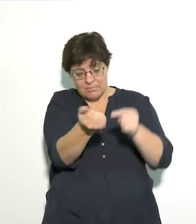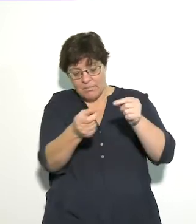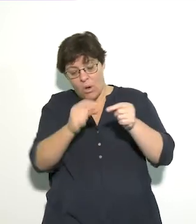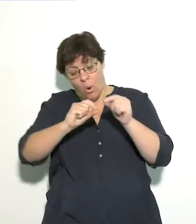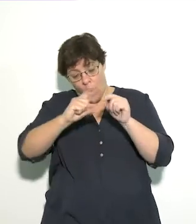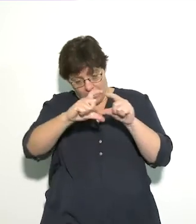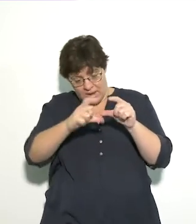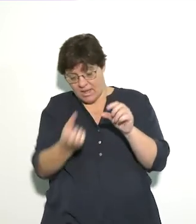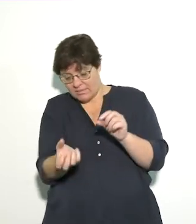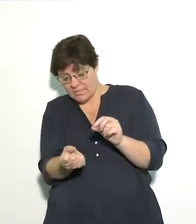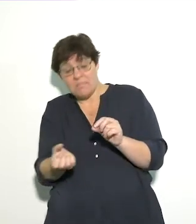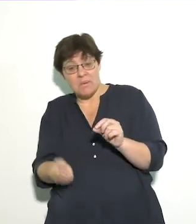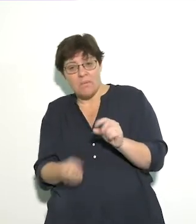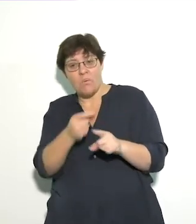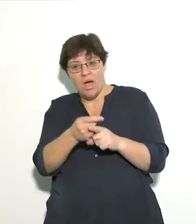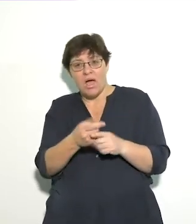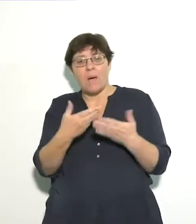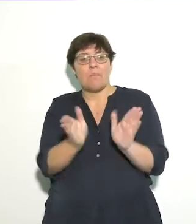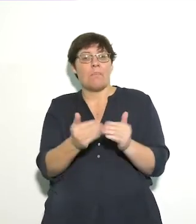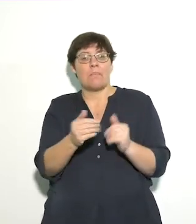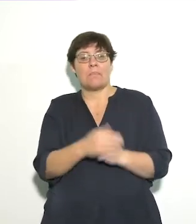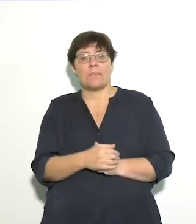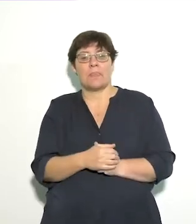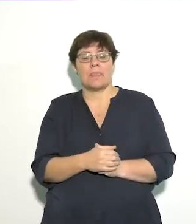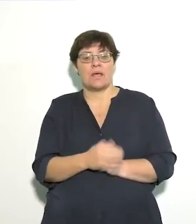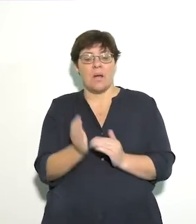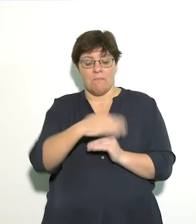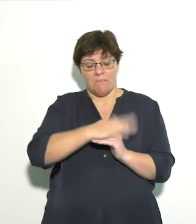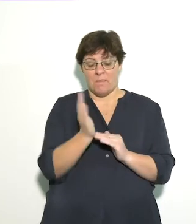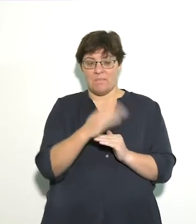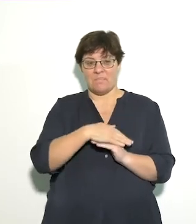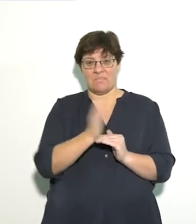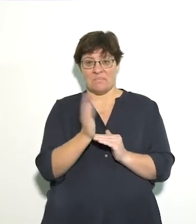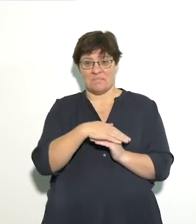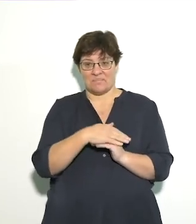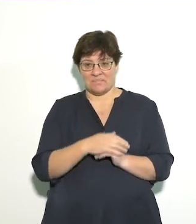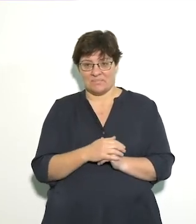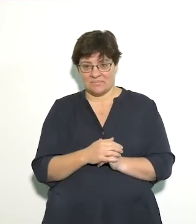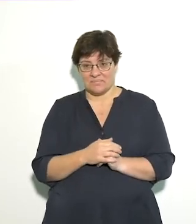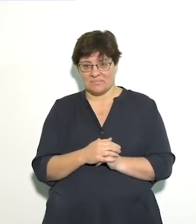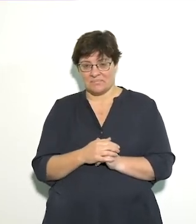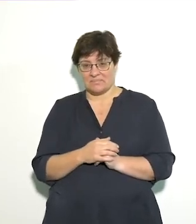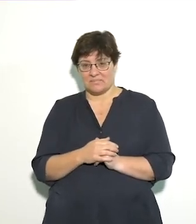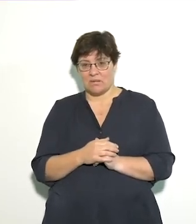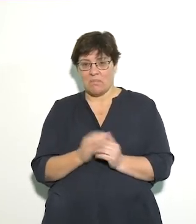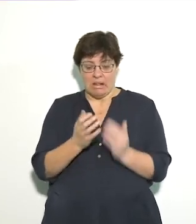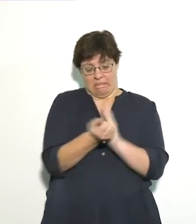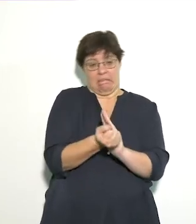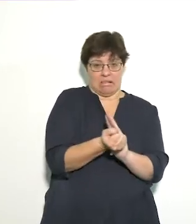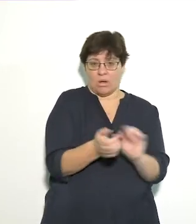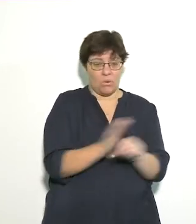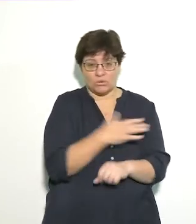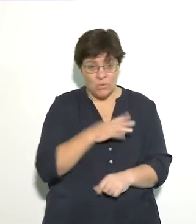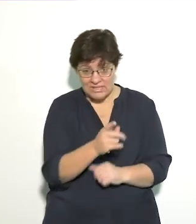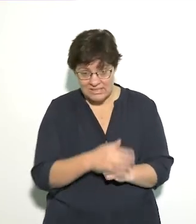this space open because you've got to have your pop-up in there. Okay, and you don't want it